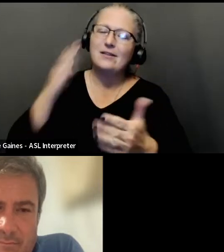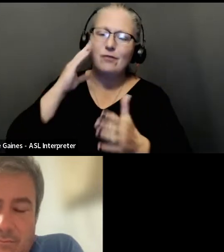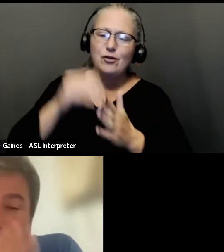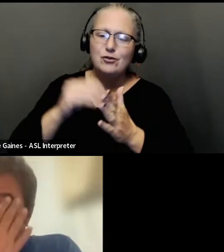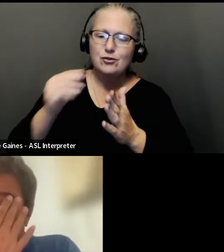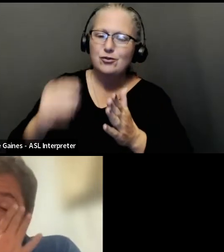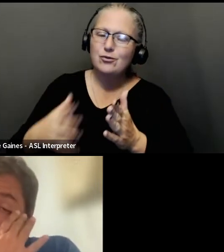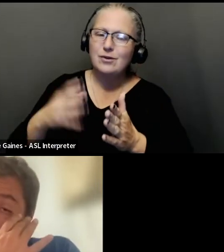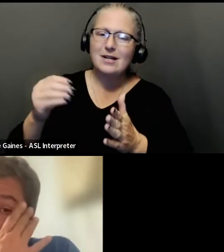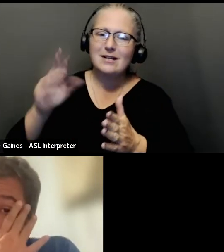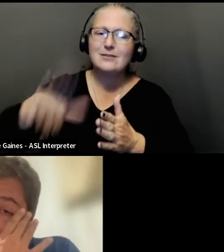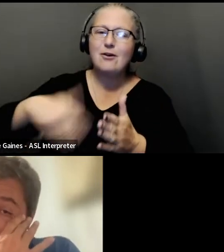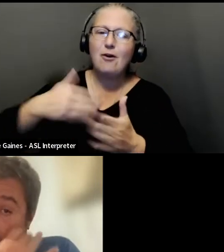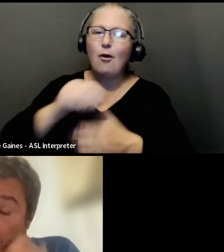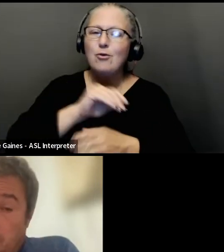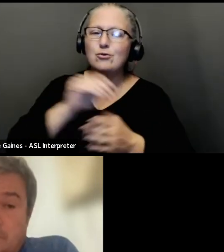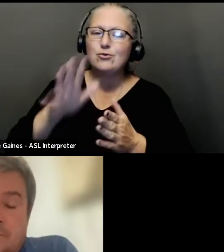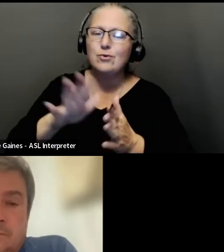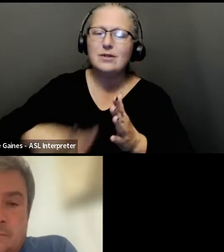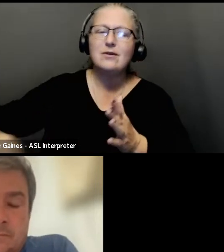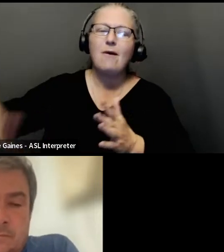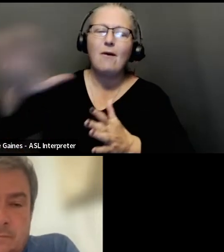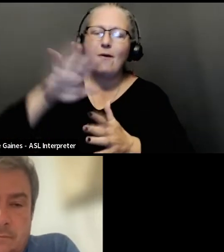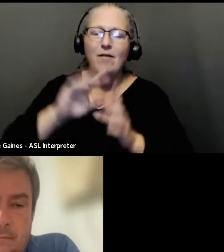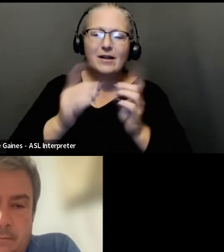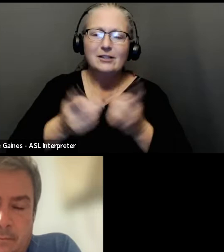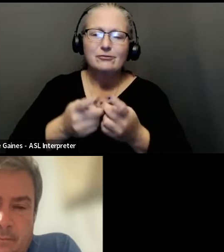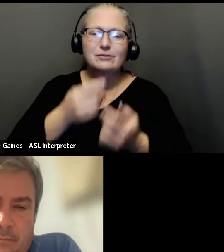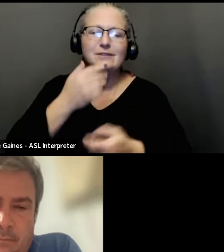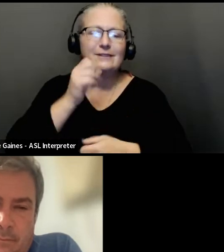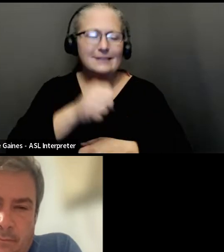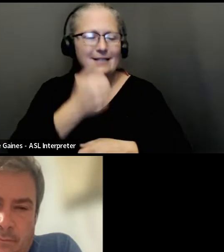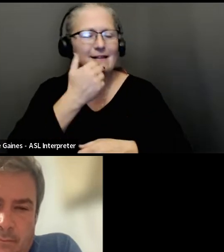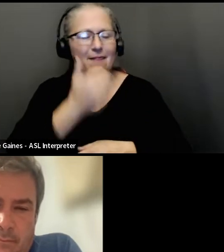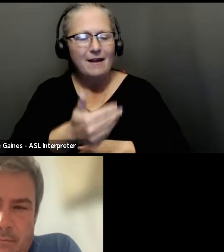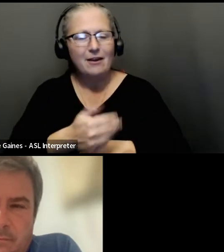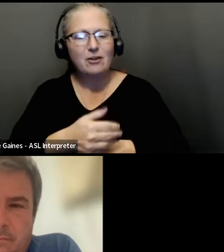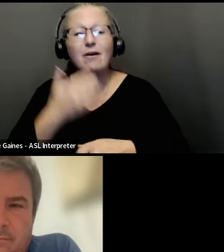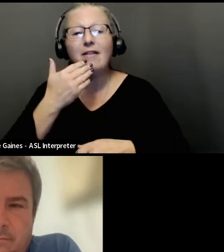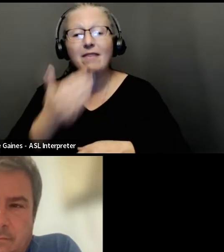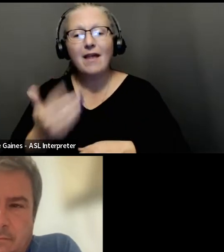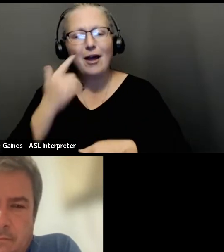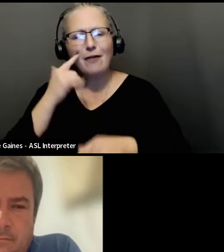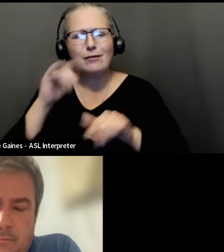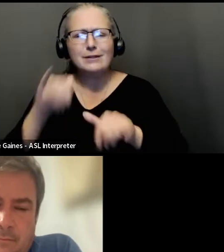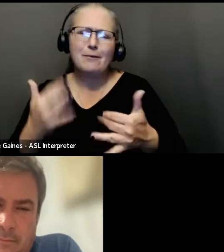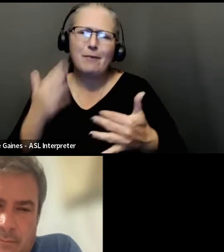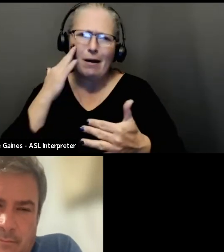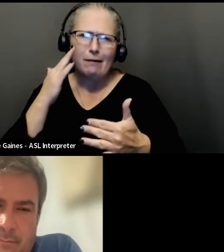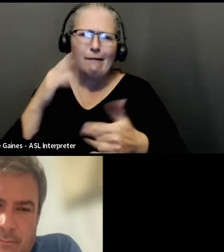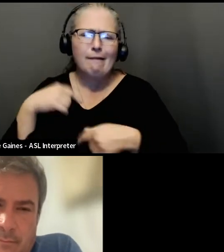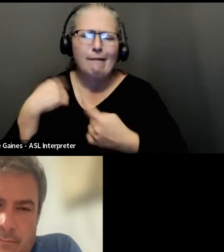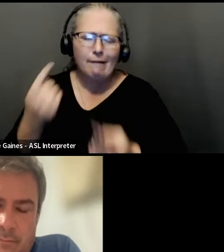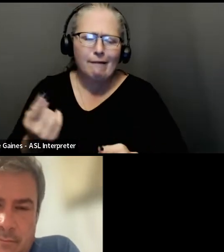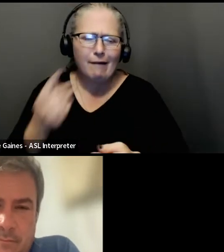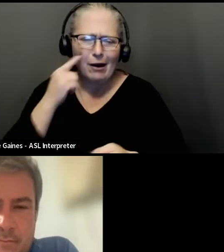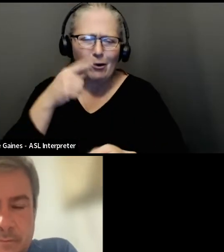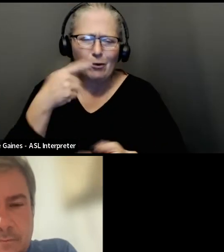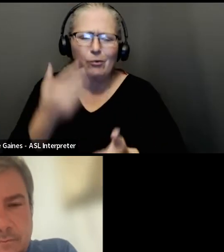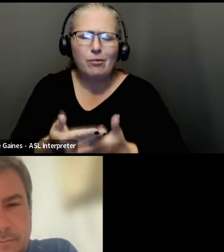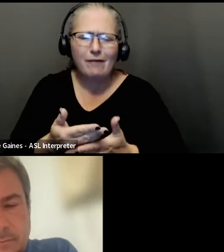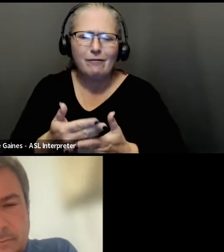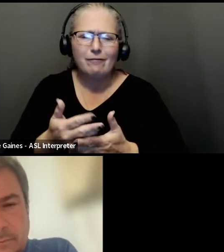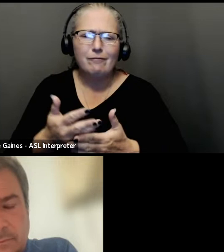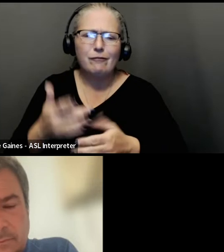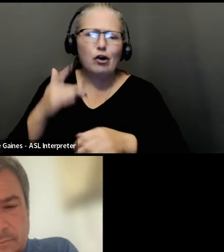and all of our students across the district. Yes, thank you. Mhm. And thank you for waiting around. I mean, it's been a while, so I know you guys got here